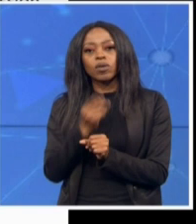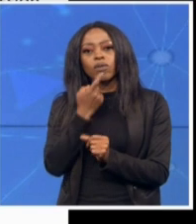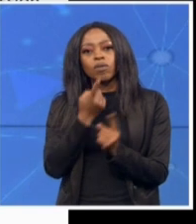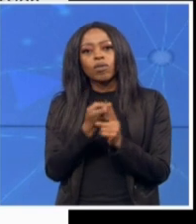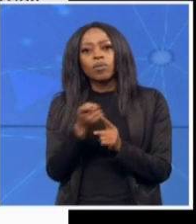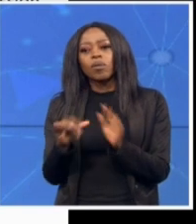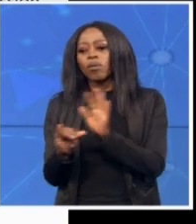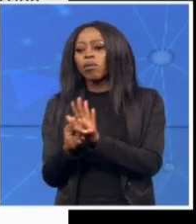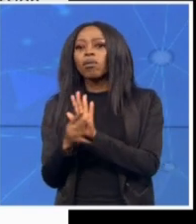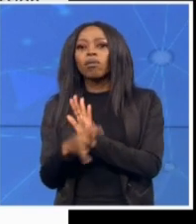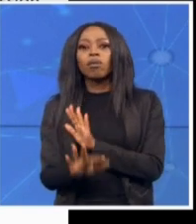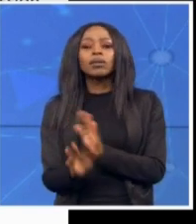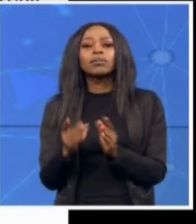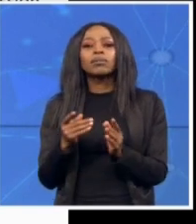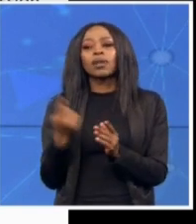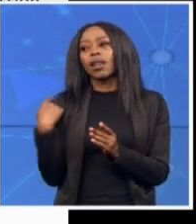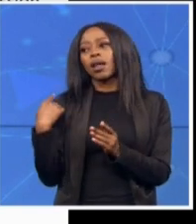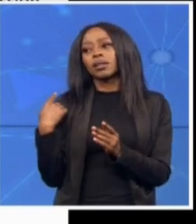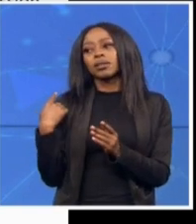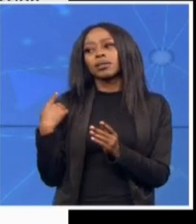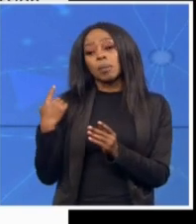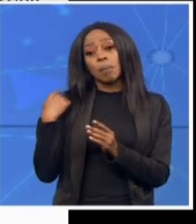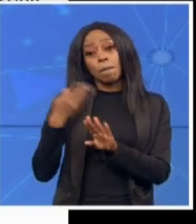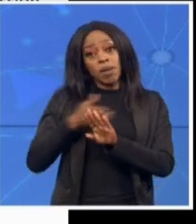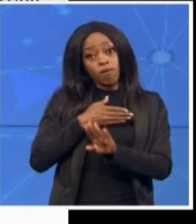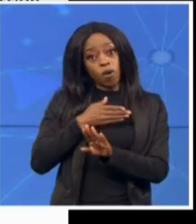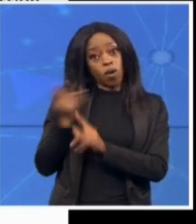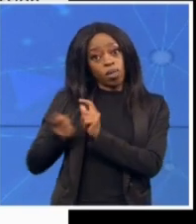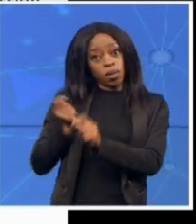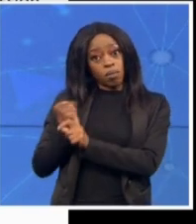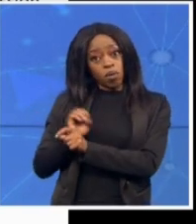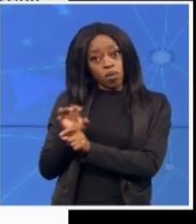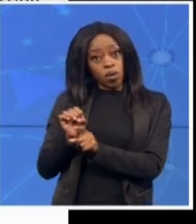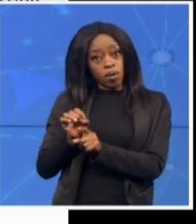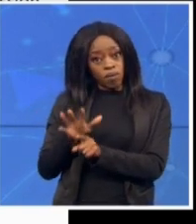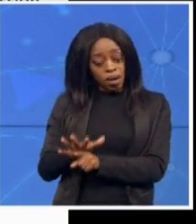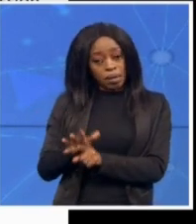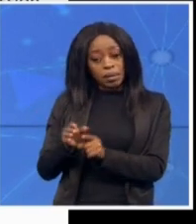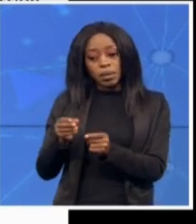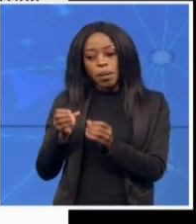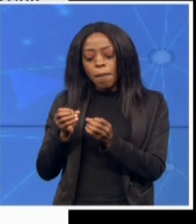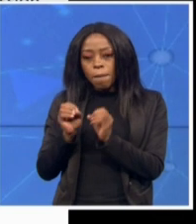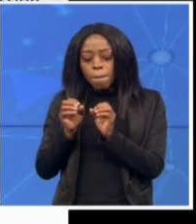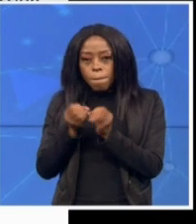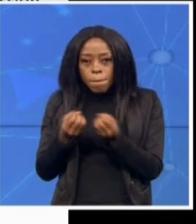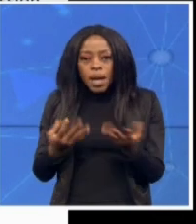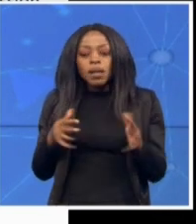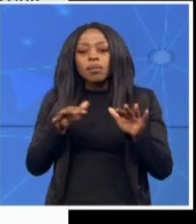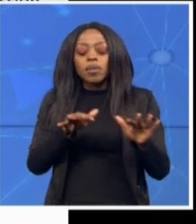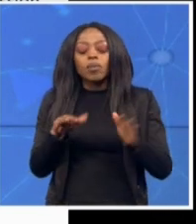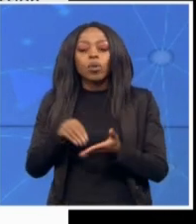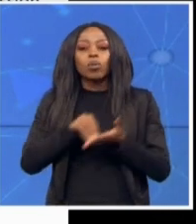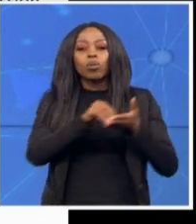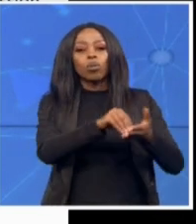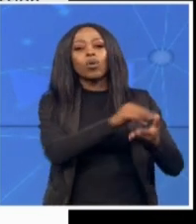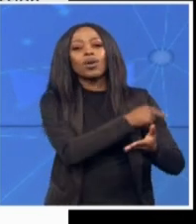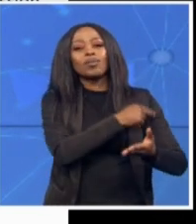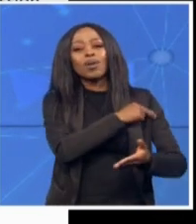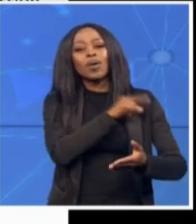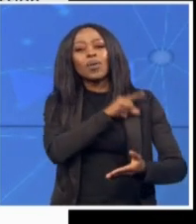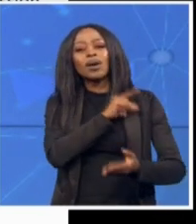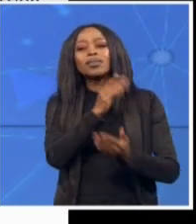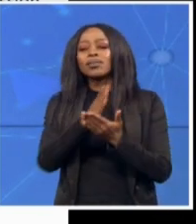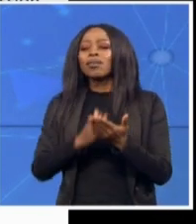lot of these admissions are now incidental admissions because people are coming to hospital for other things, and there happens to be